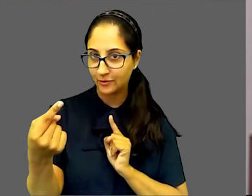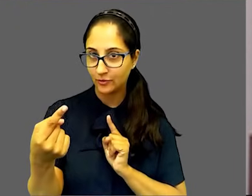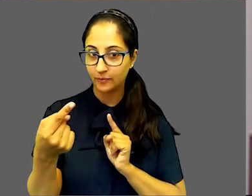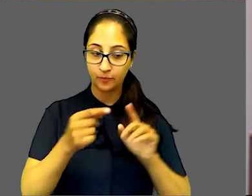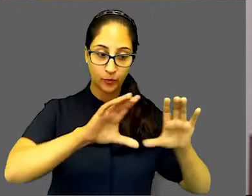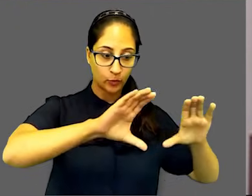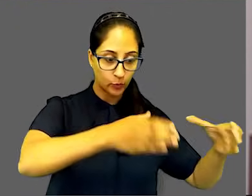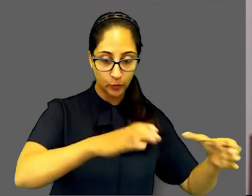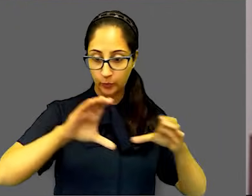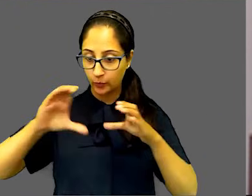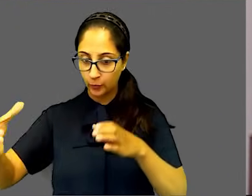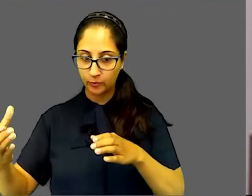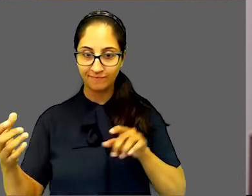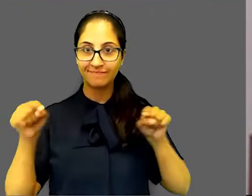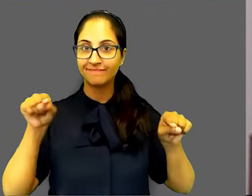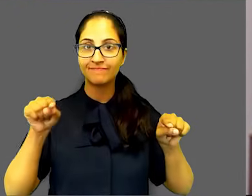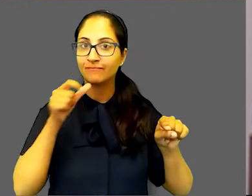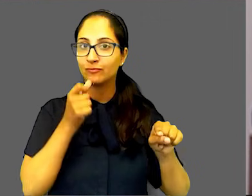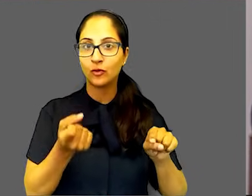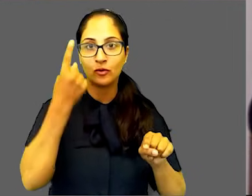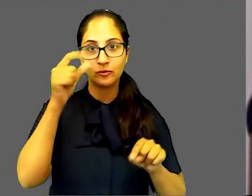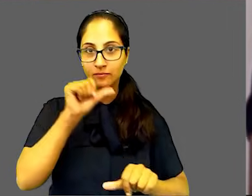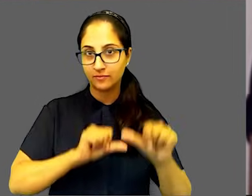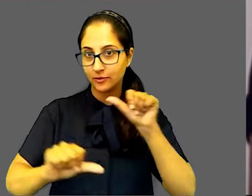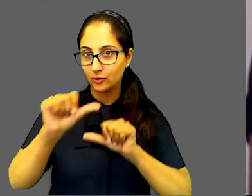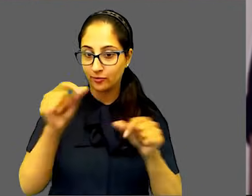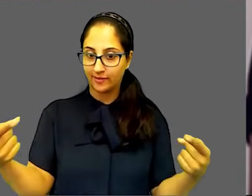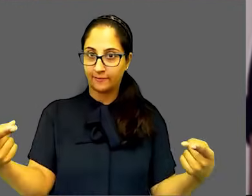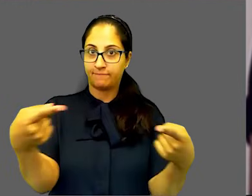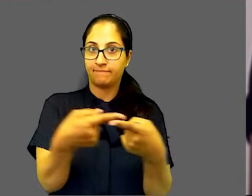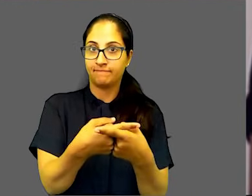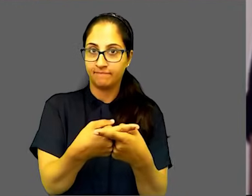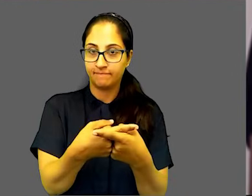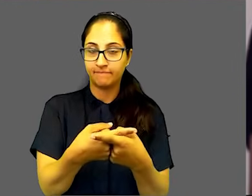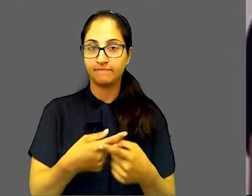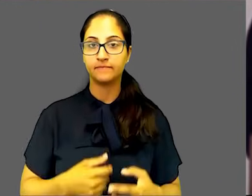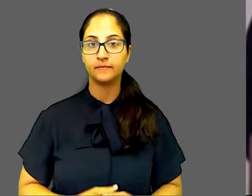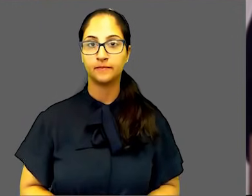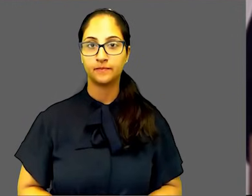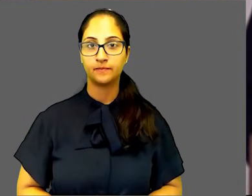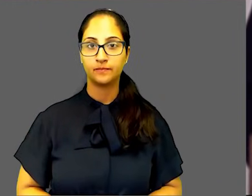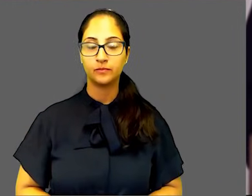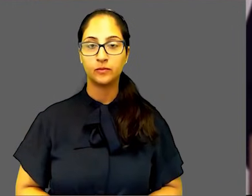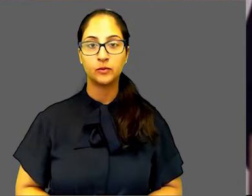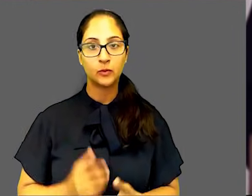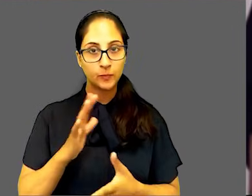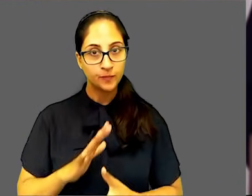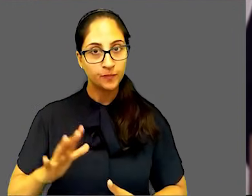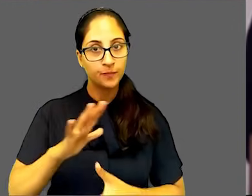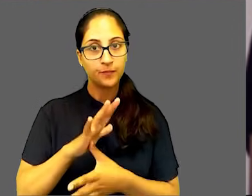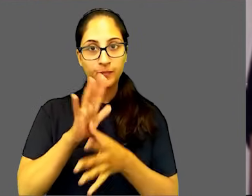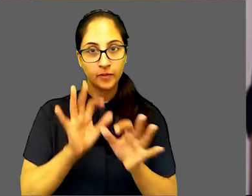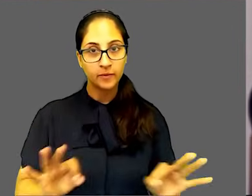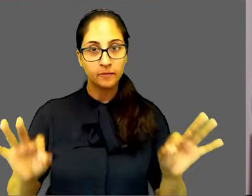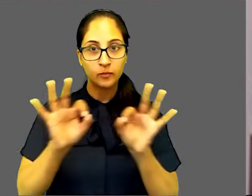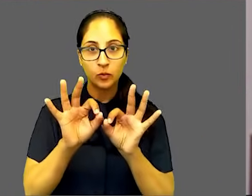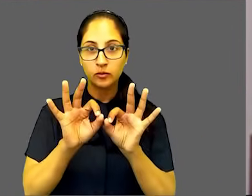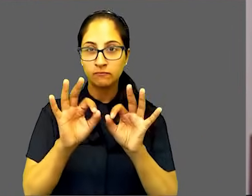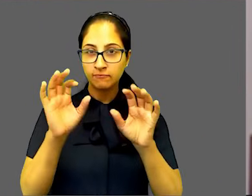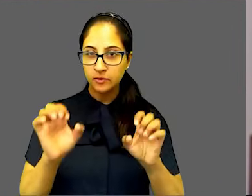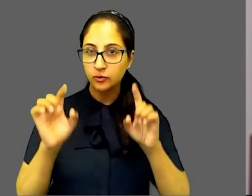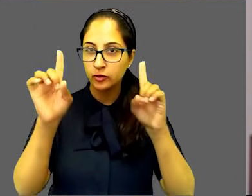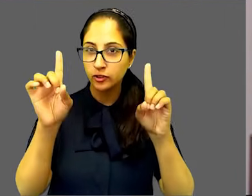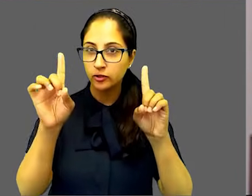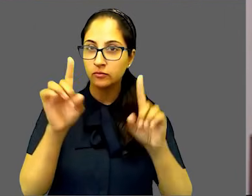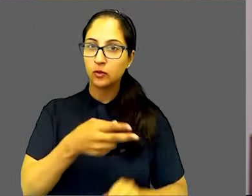of ignorances. This is why education about religion and cultural heritage is